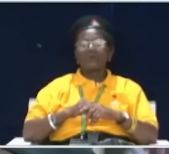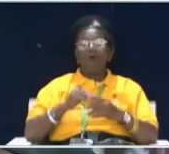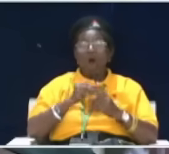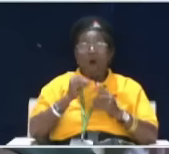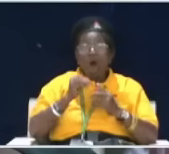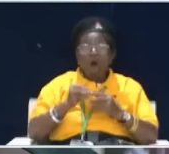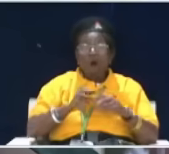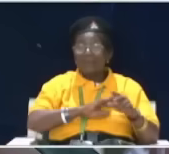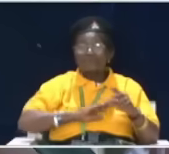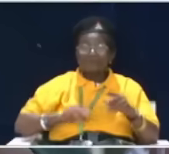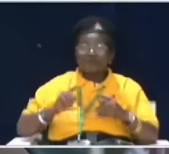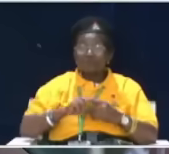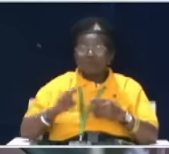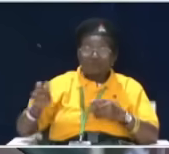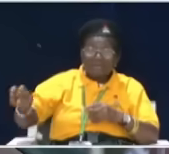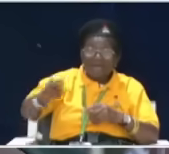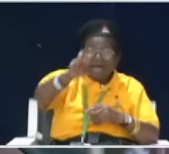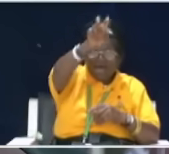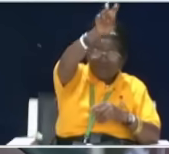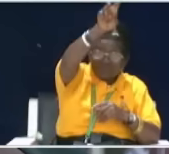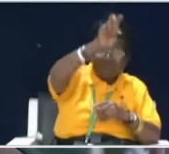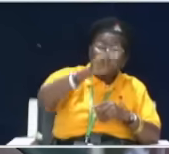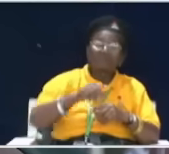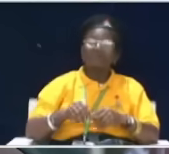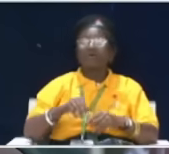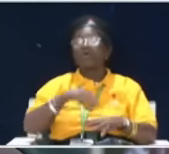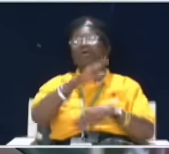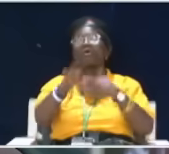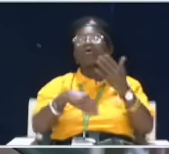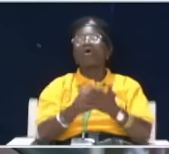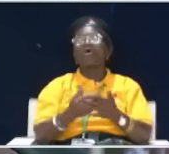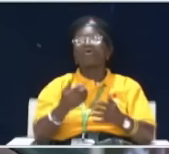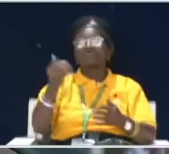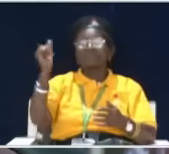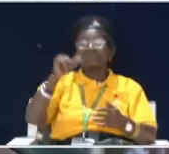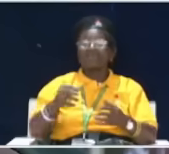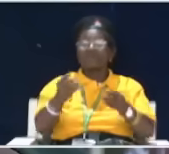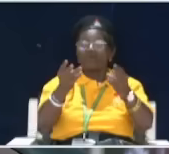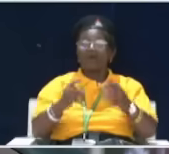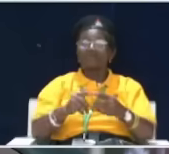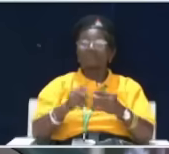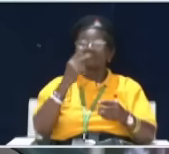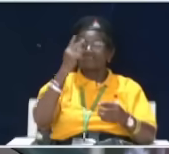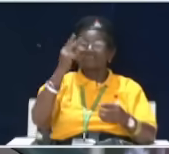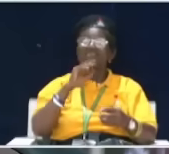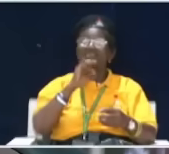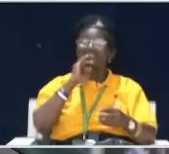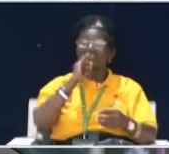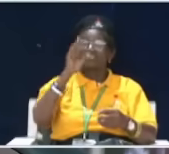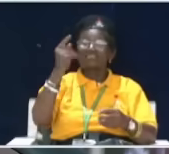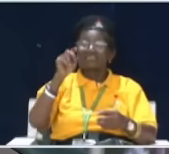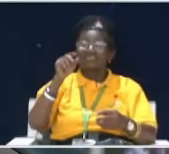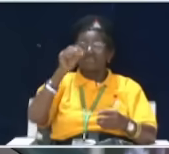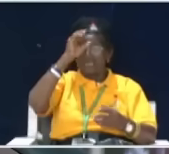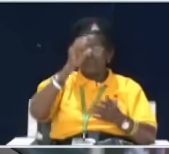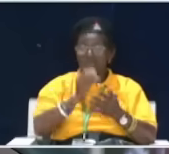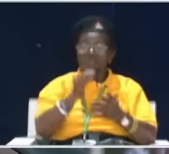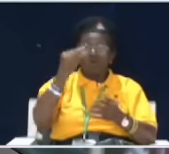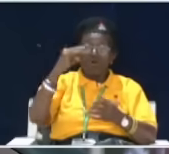Iwe irinna. All they want to see is the picture of your head. Ohun ti won fe na ni aworan ori re.